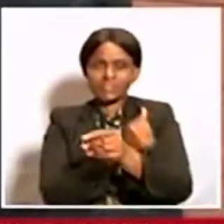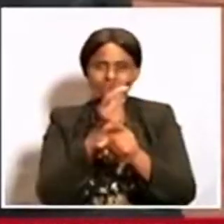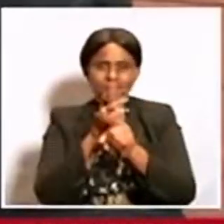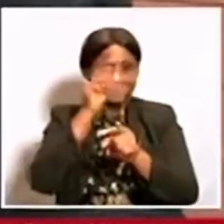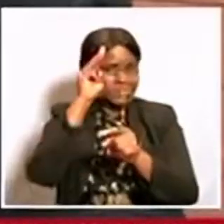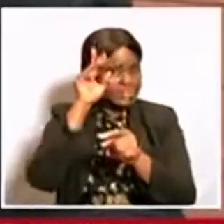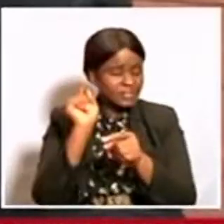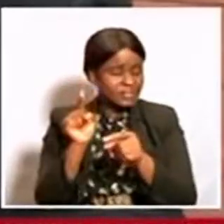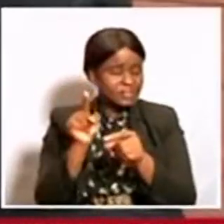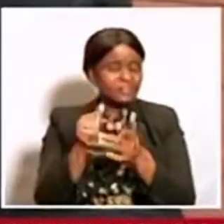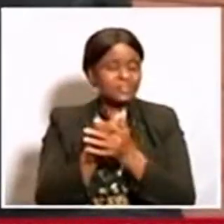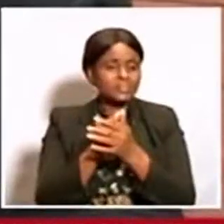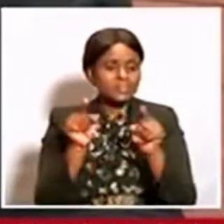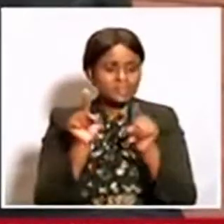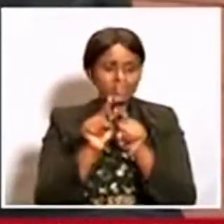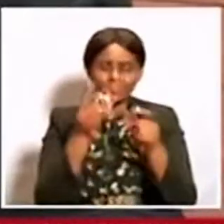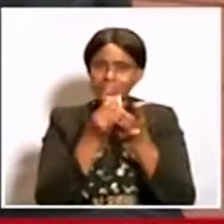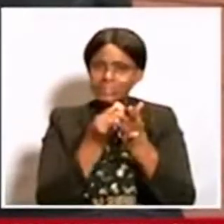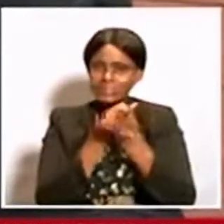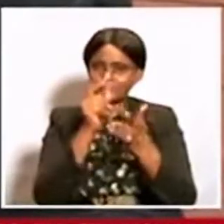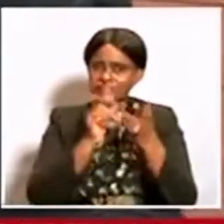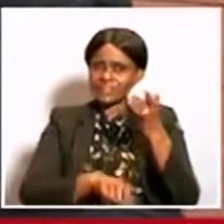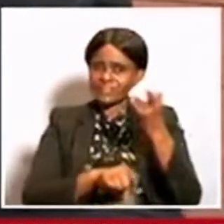minister, the figure is